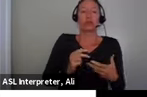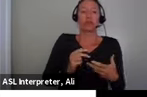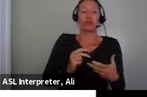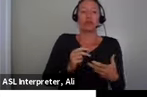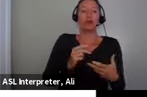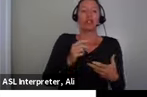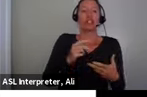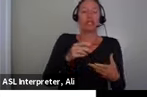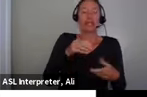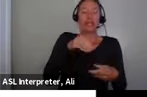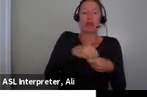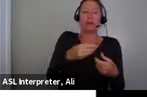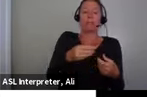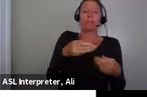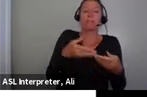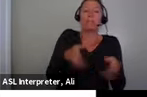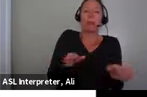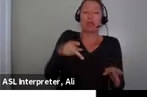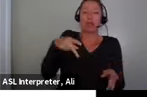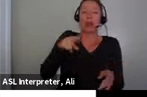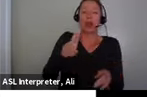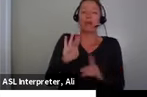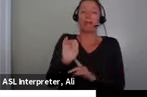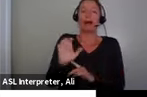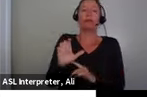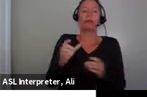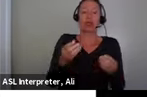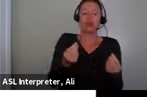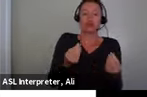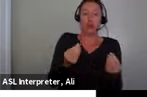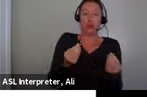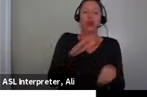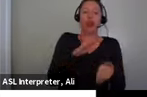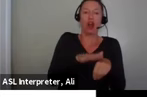public right-of-way. So that would be on Edwards Avenue